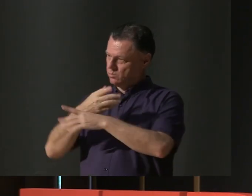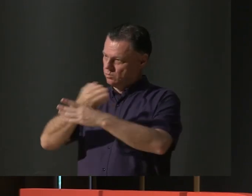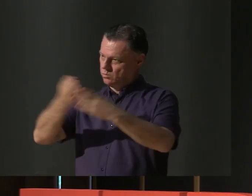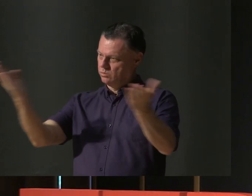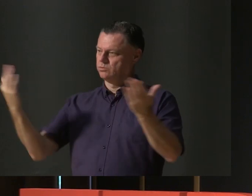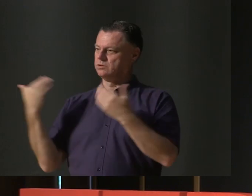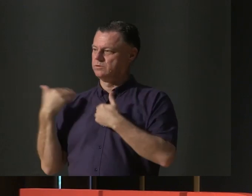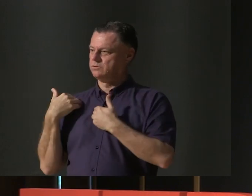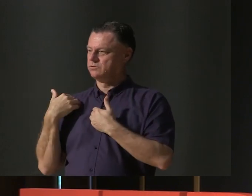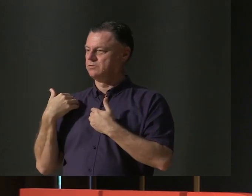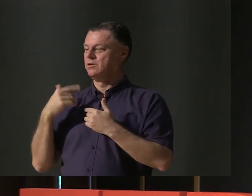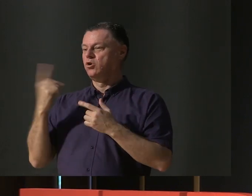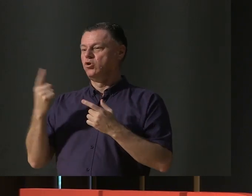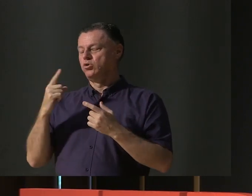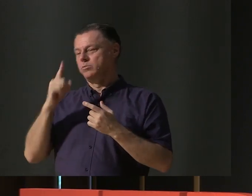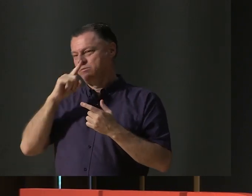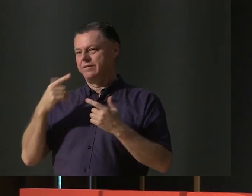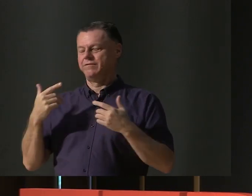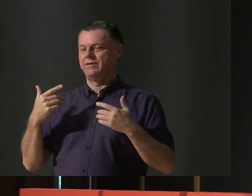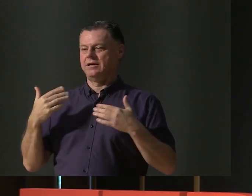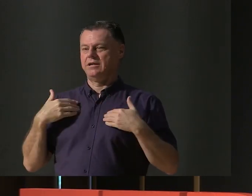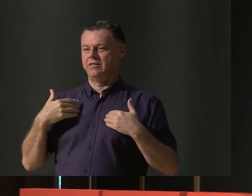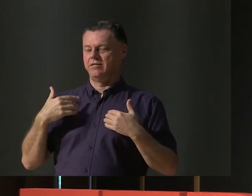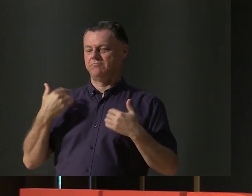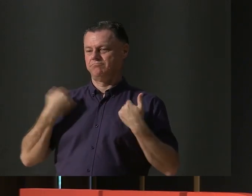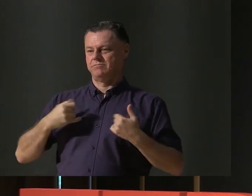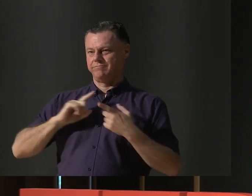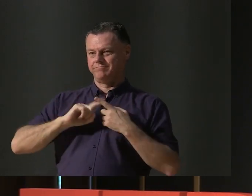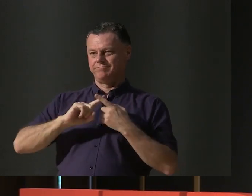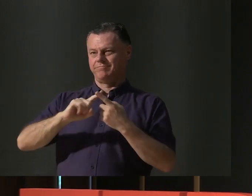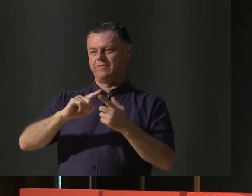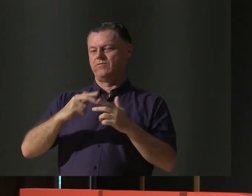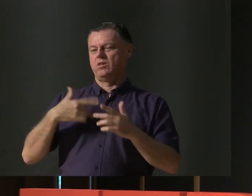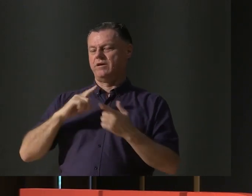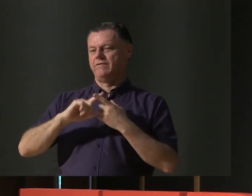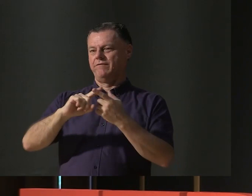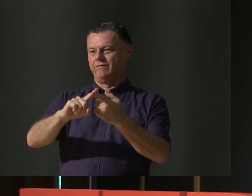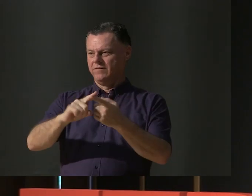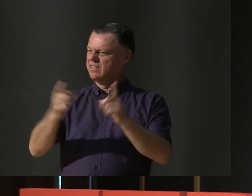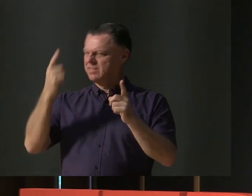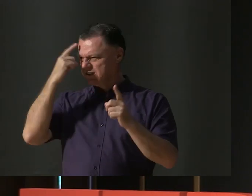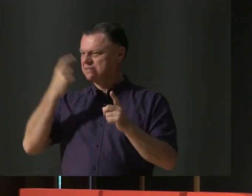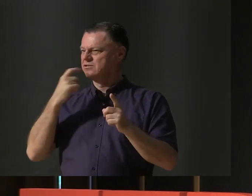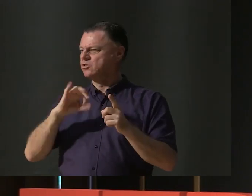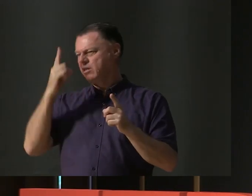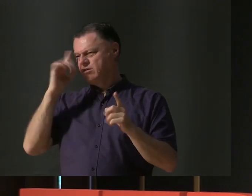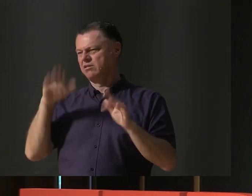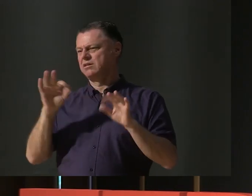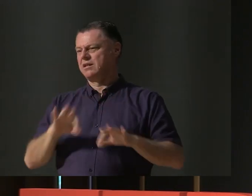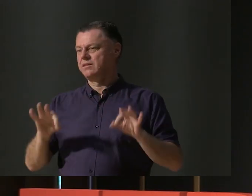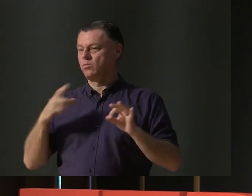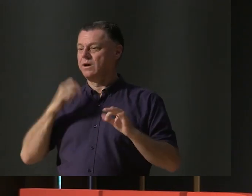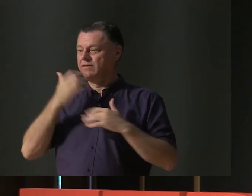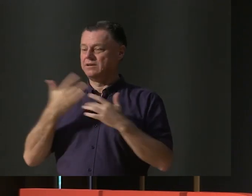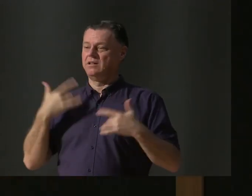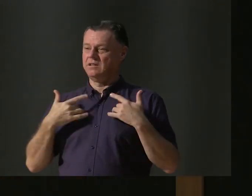responsibilities, to take conditions like diabetes seriously, to ensure that we're not adding more weight to the shoulders of people living